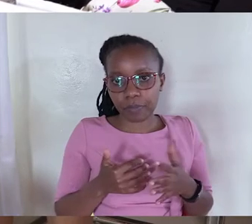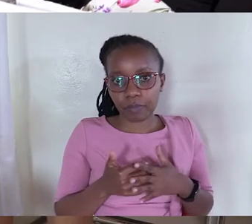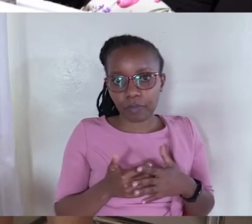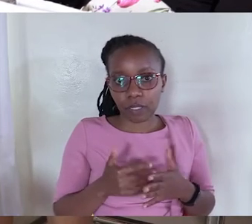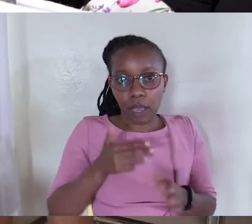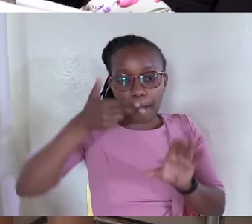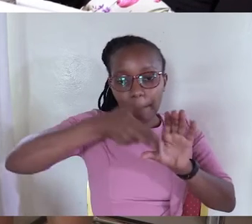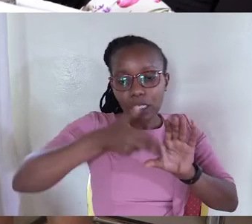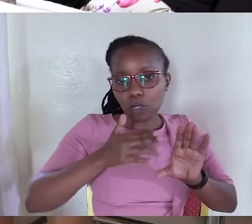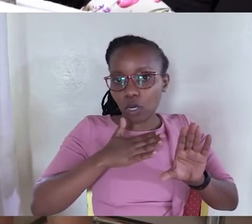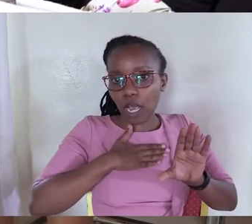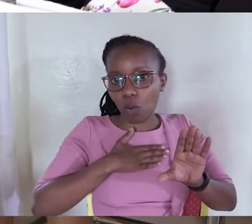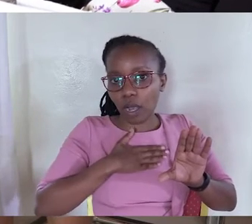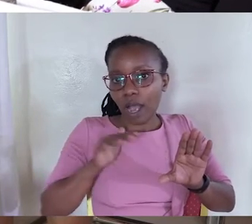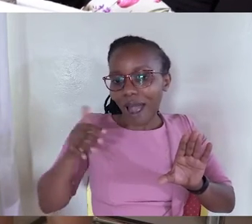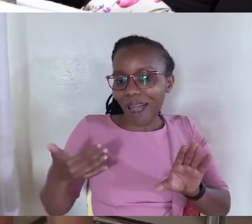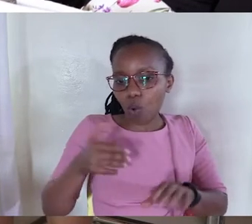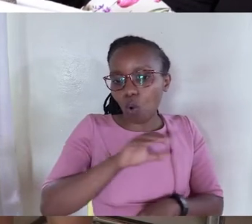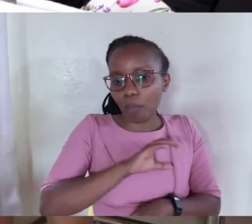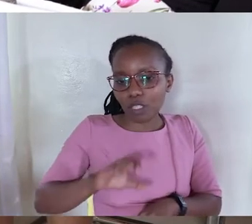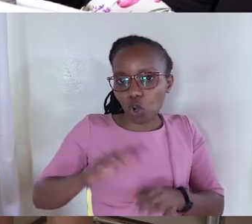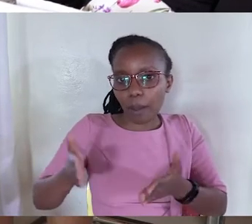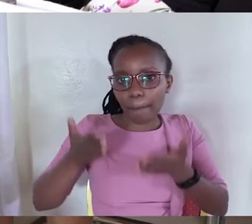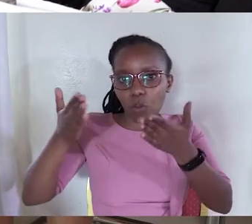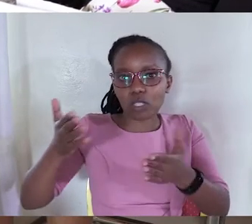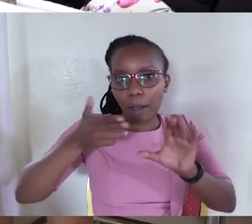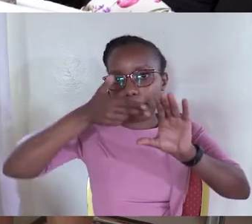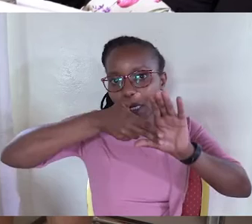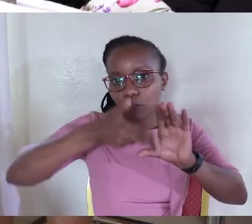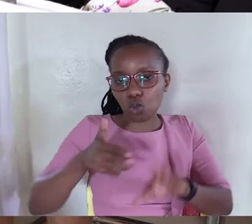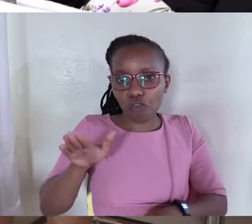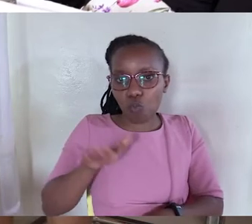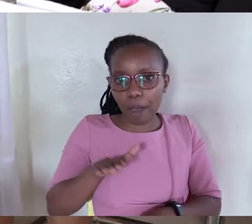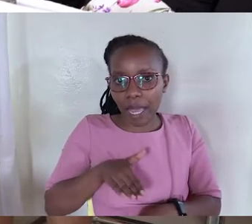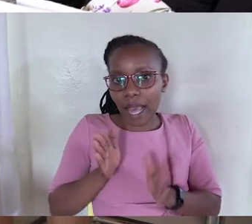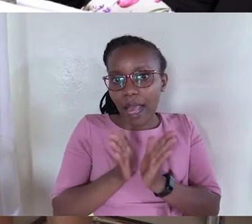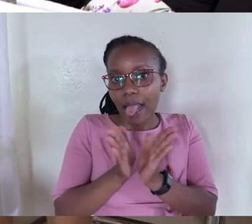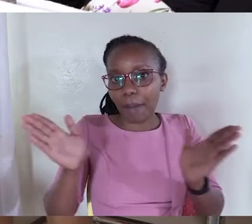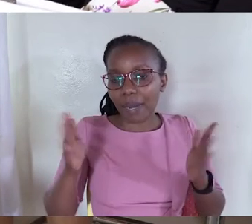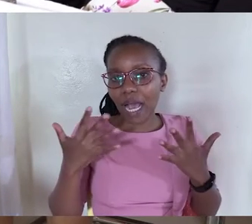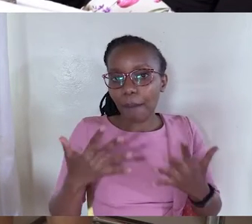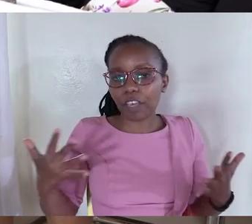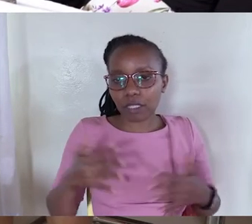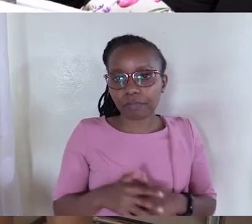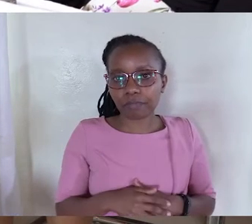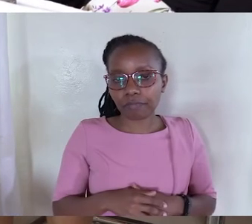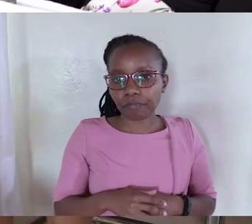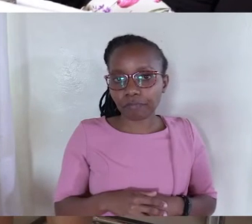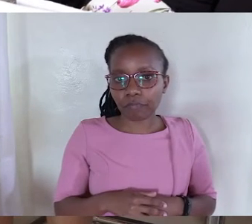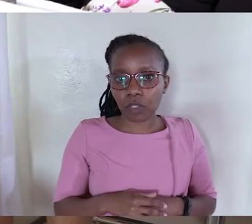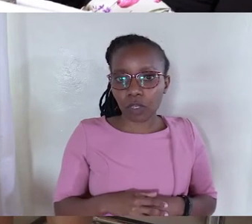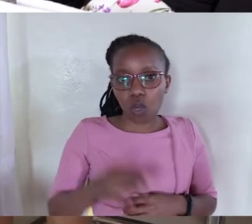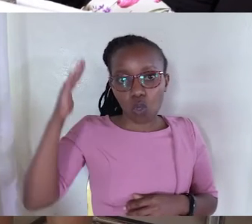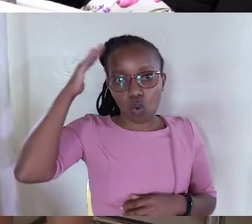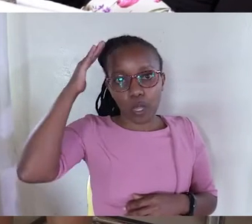our participation, as in how the commission promotes participation of women in public affairs. Now, we note